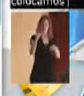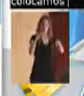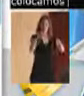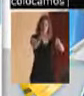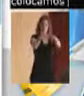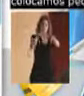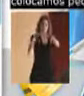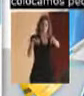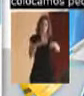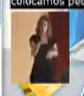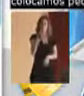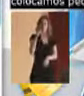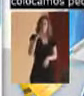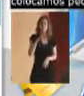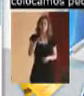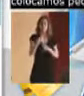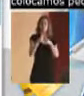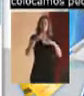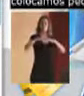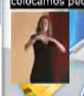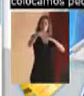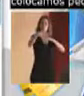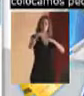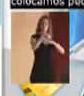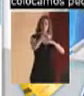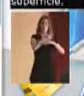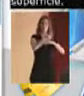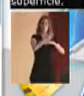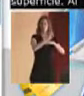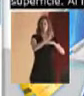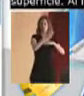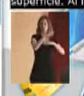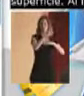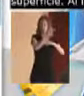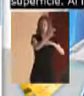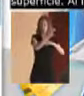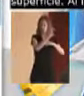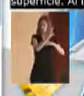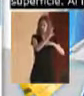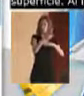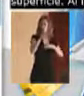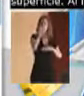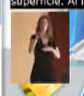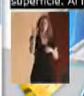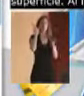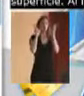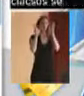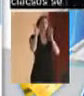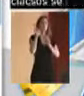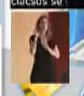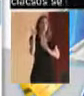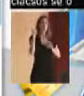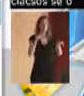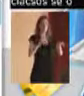three-dimensional surface, and we locate clacks on the surface. So the